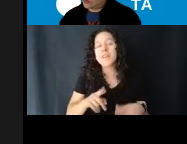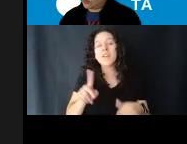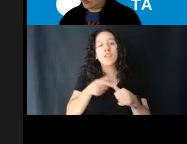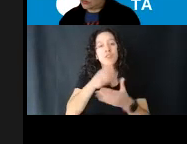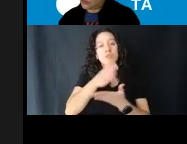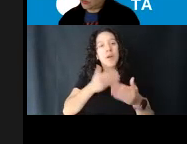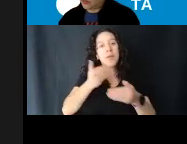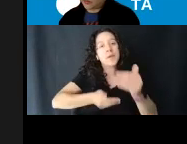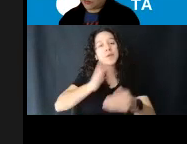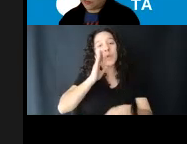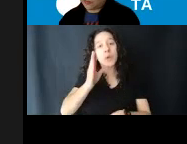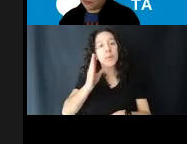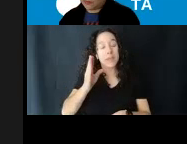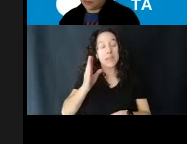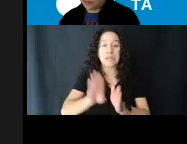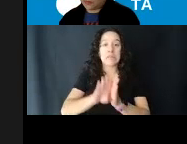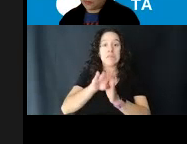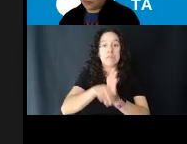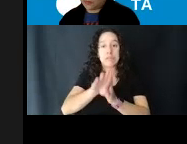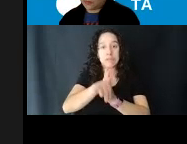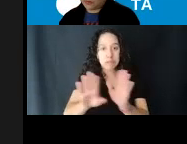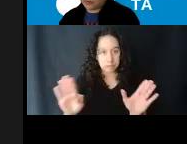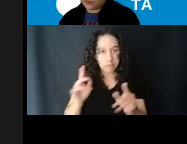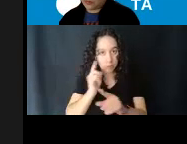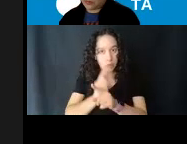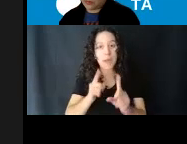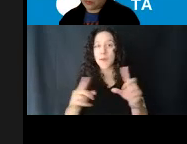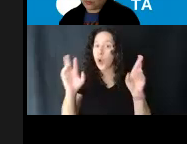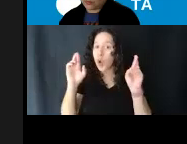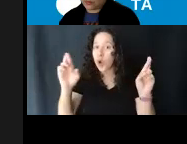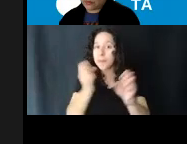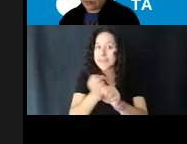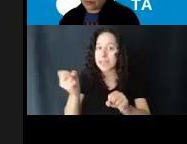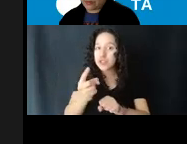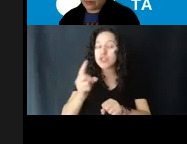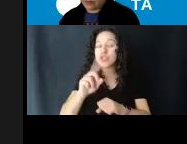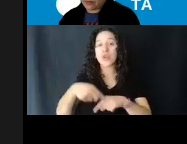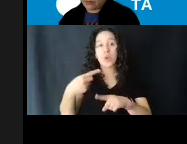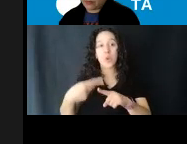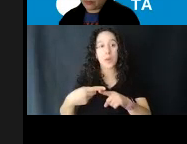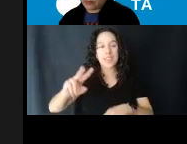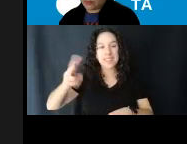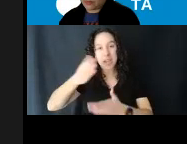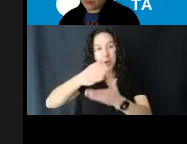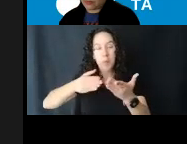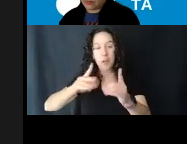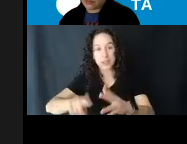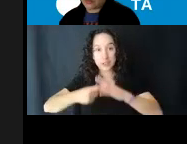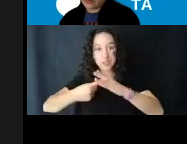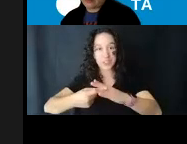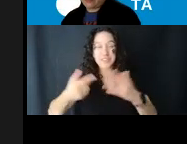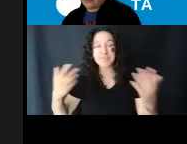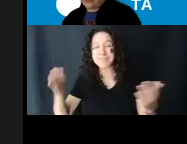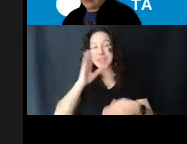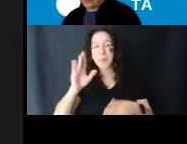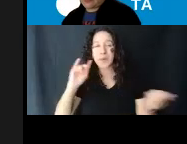be bumpy, right? But the hope is next year, right, when that kind of second round really begins, that